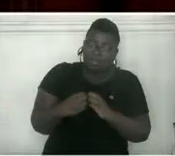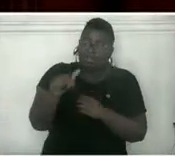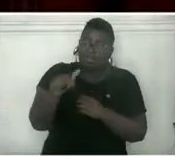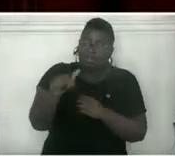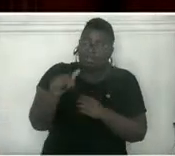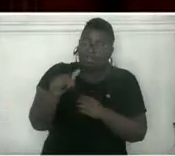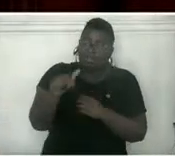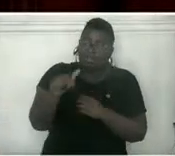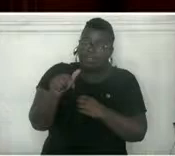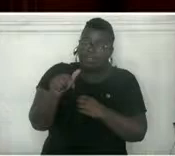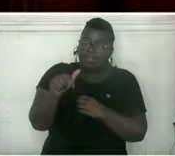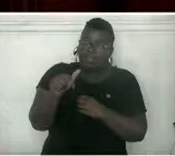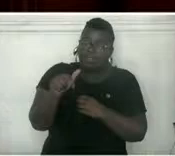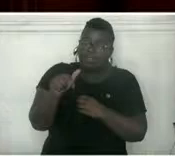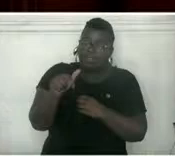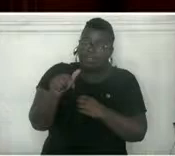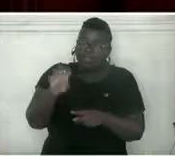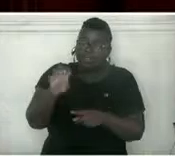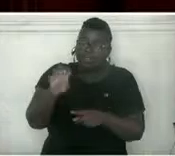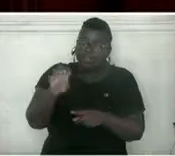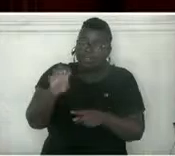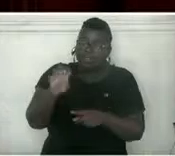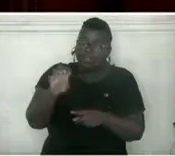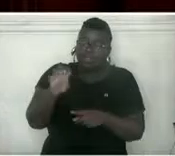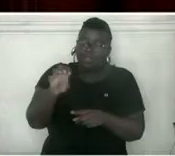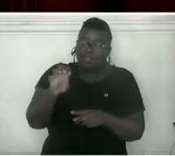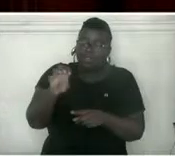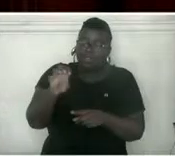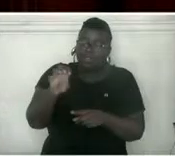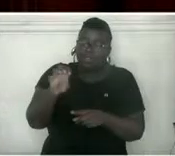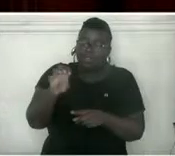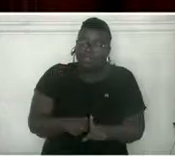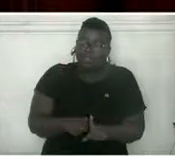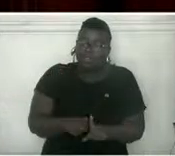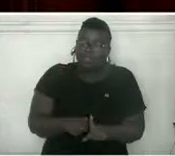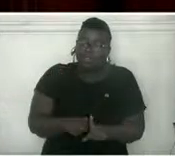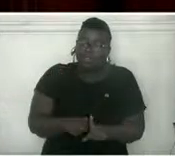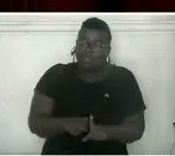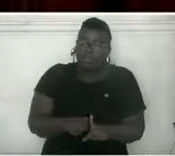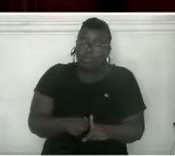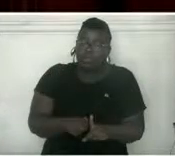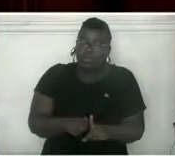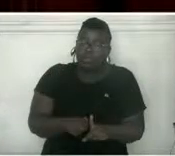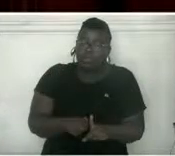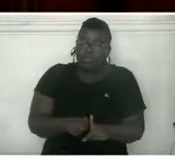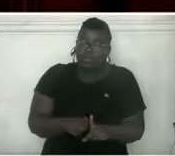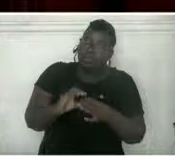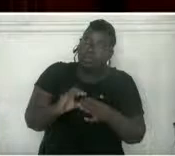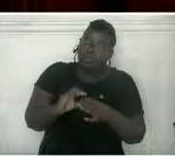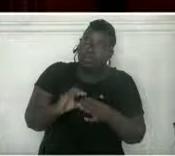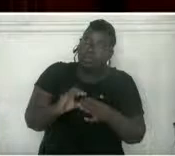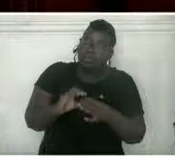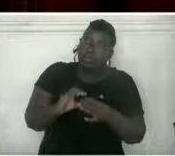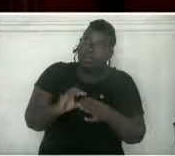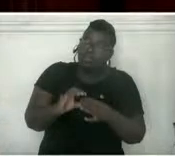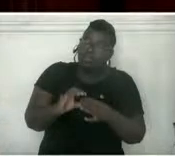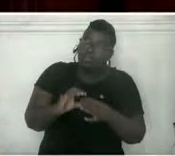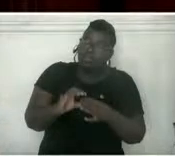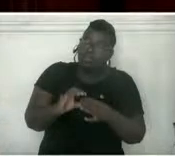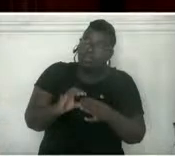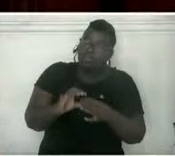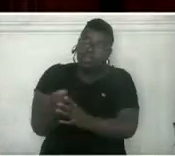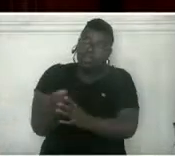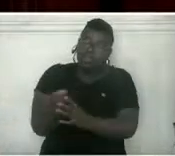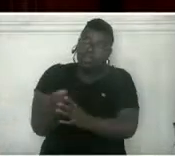and Isitebe, and create linkages of these industrial estate with the private